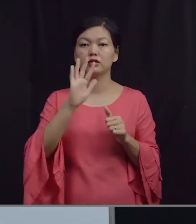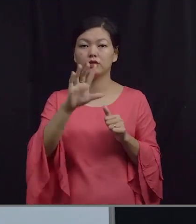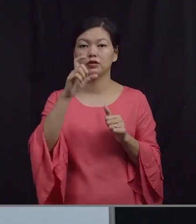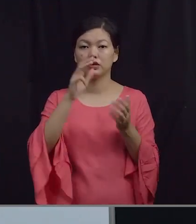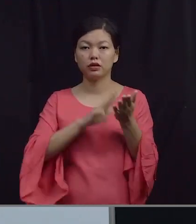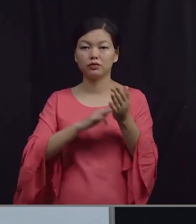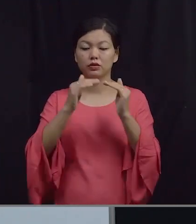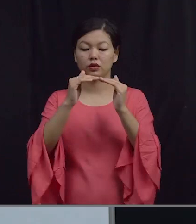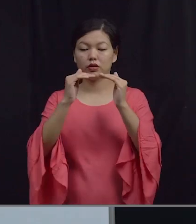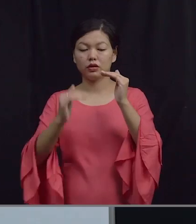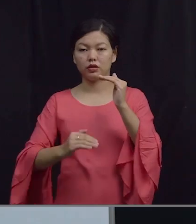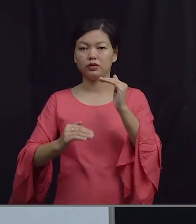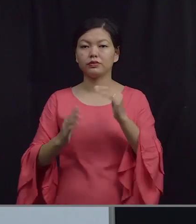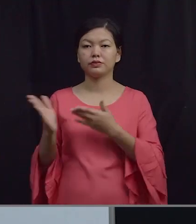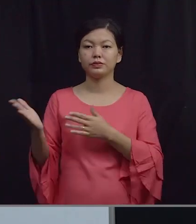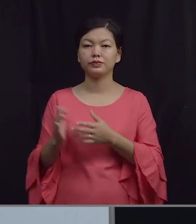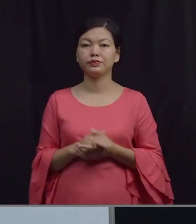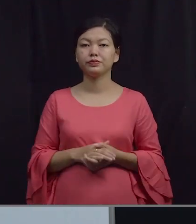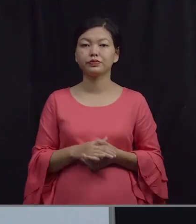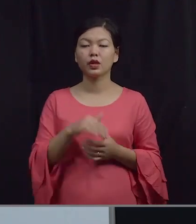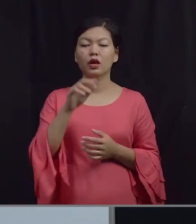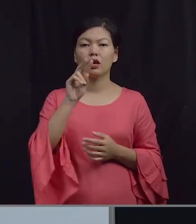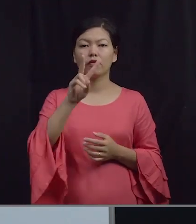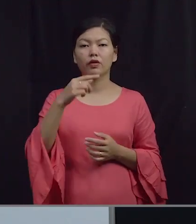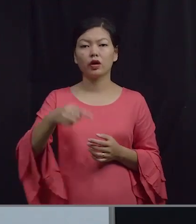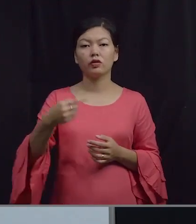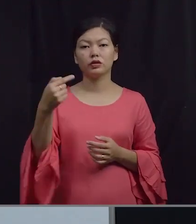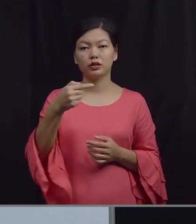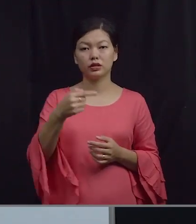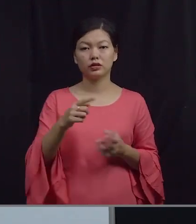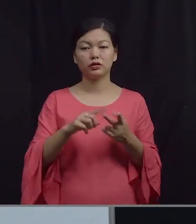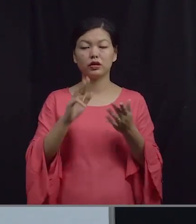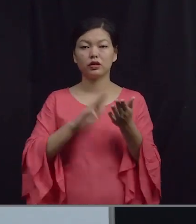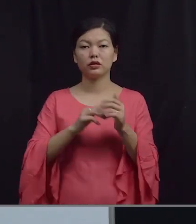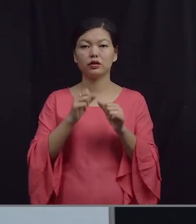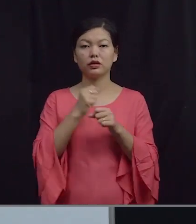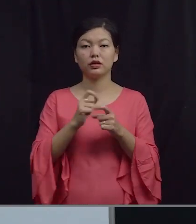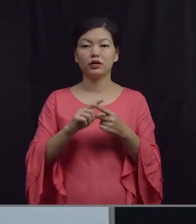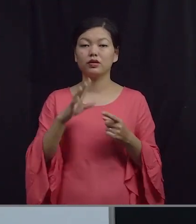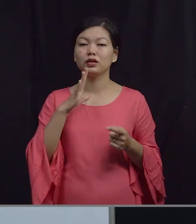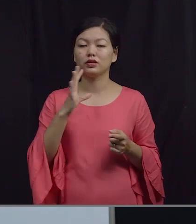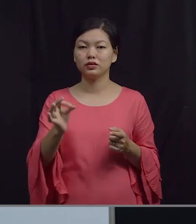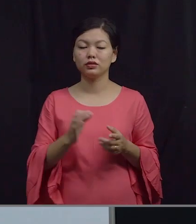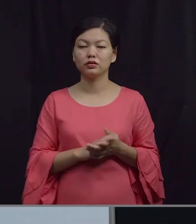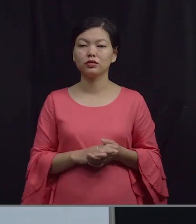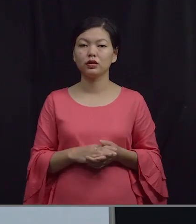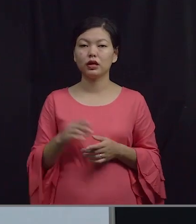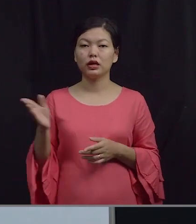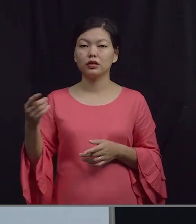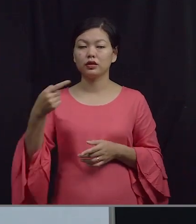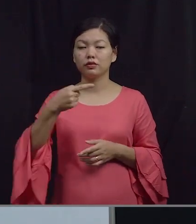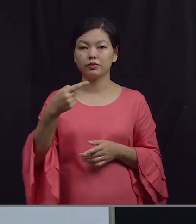So since, as I already told you, V is negative, so image is what? Real. And again this is minus, so this